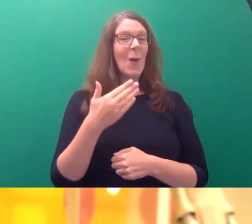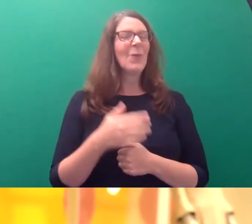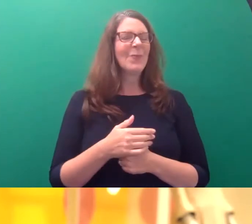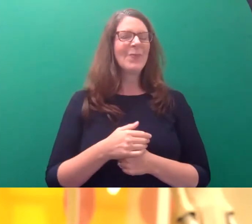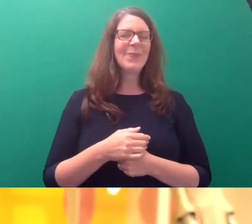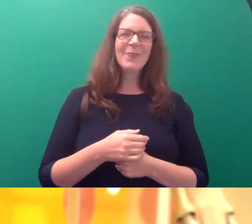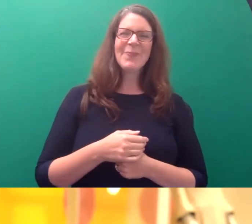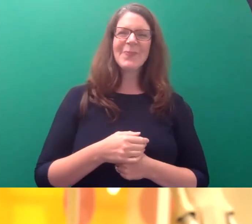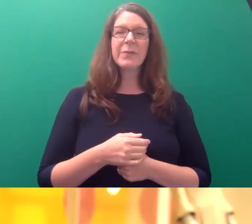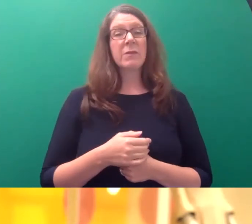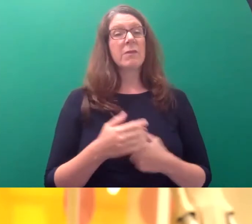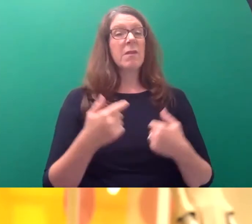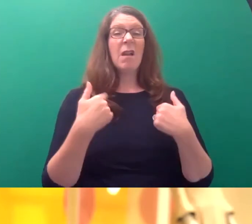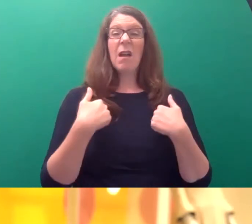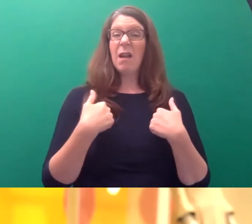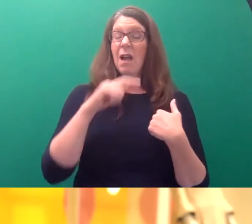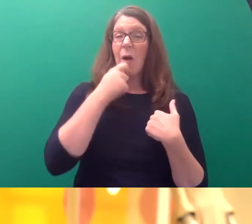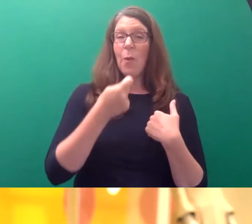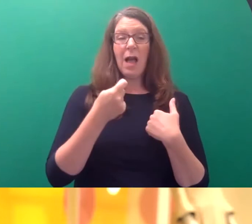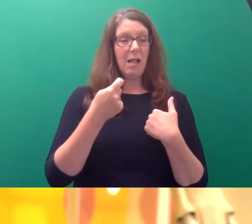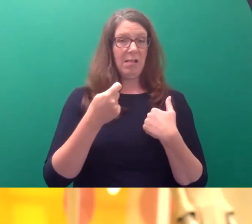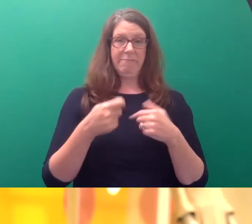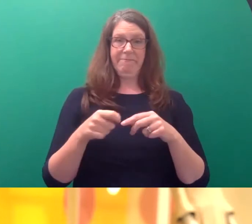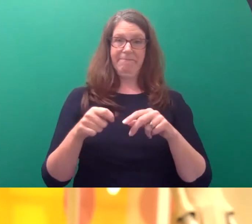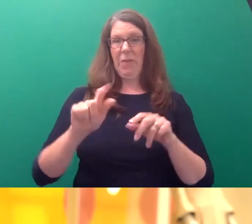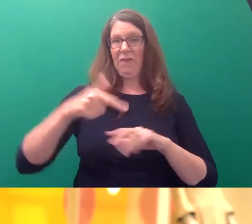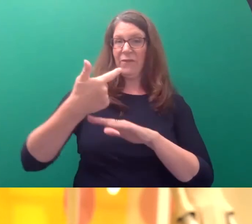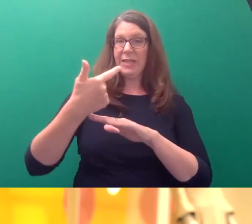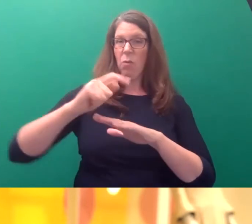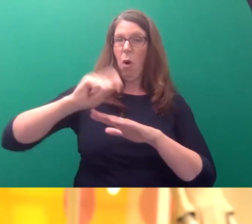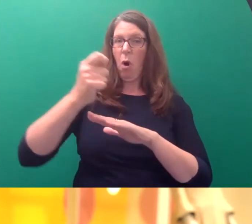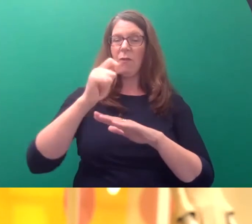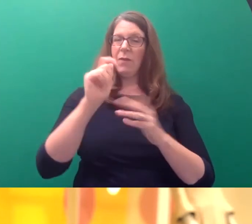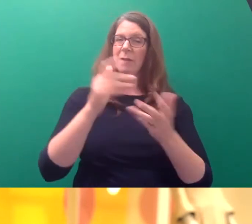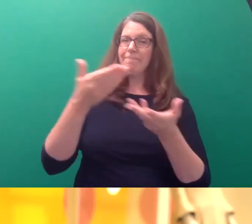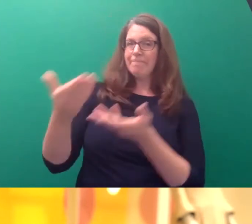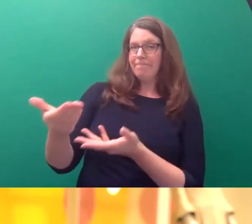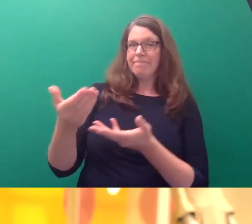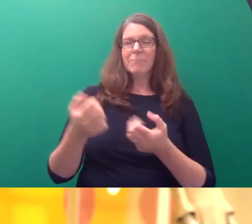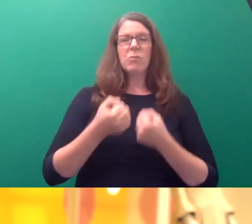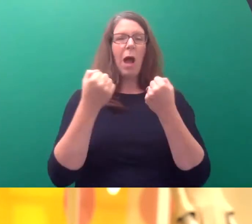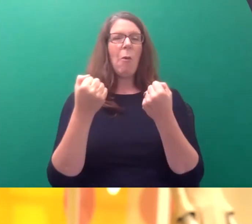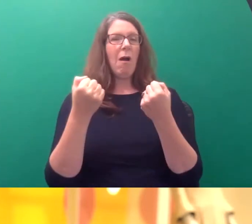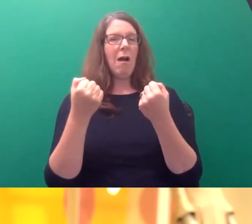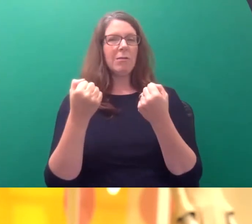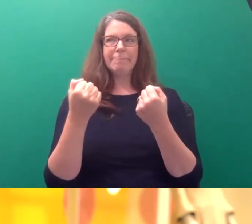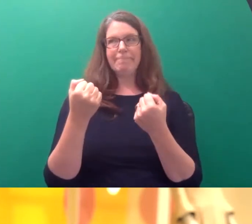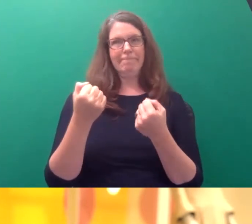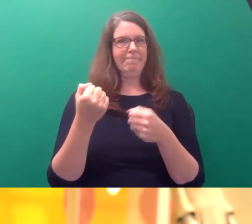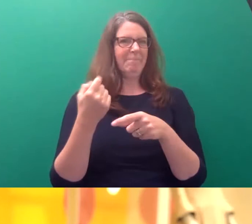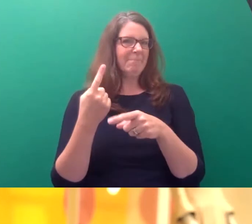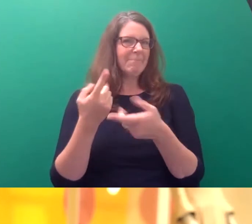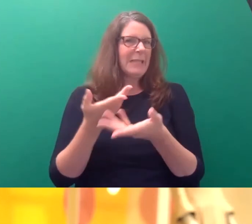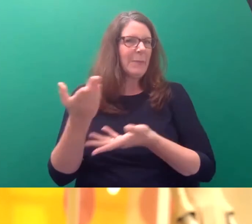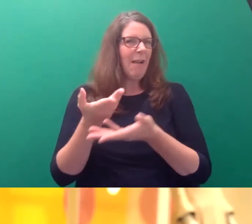So I am just going to turn my video off and hand over to the wonderful speakers for the day. Julie will remain on the call interpreting. Live CC